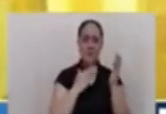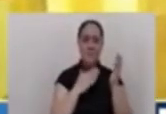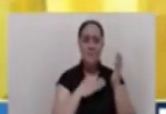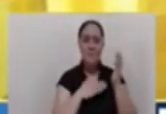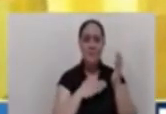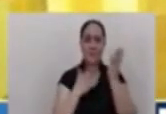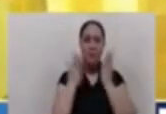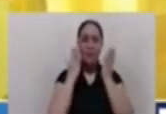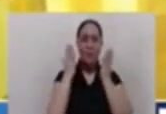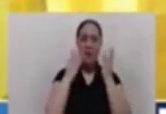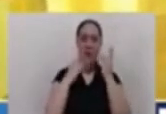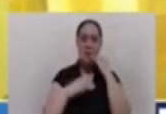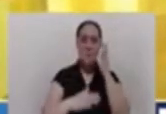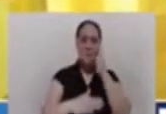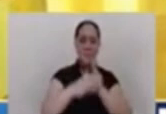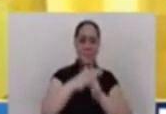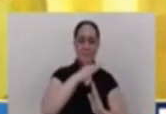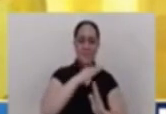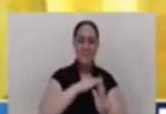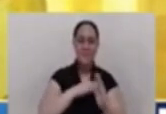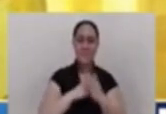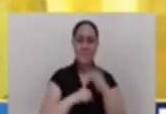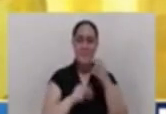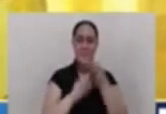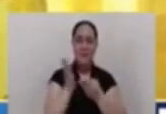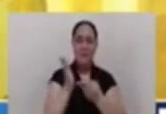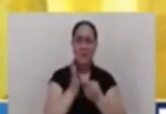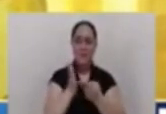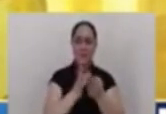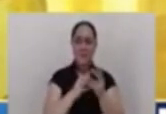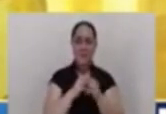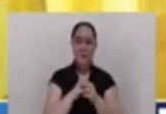Yeah, salamat po kay Attorney Lizada sa inyong